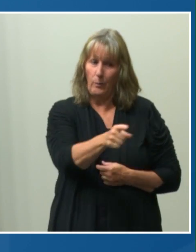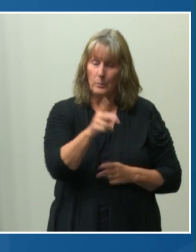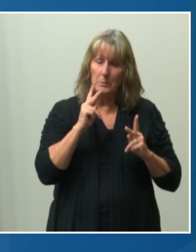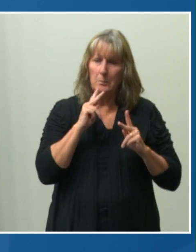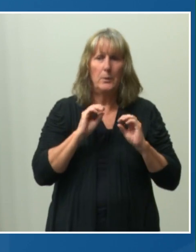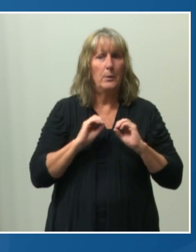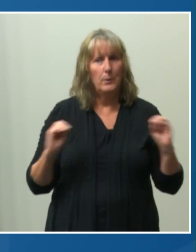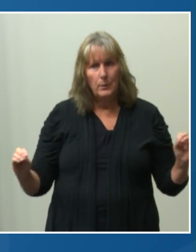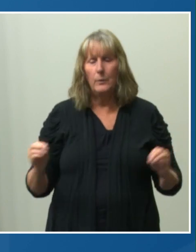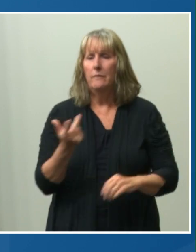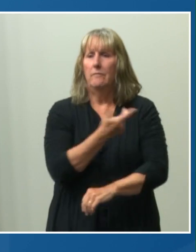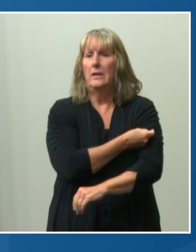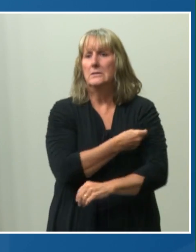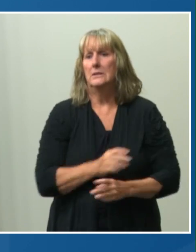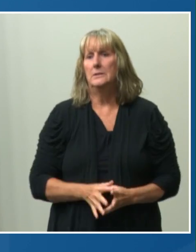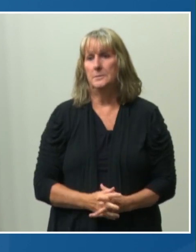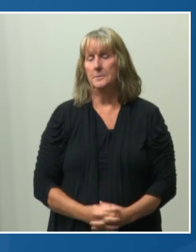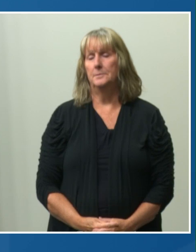Mm-hmm.